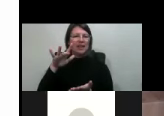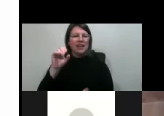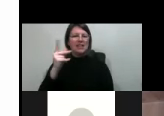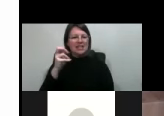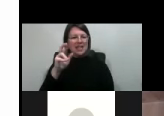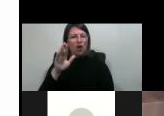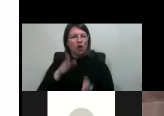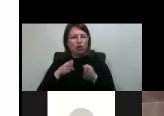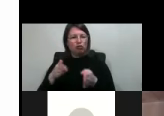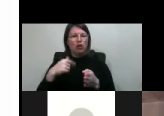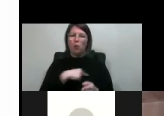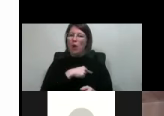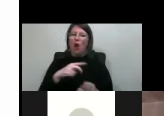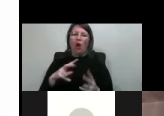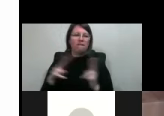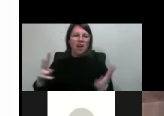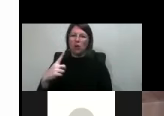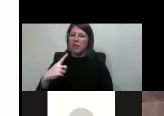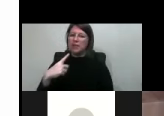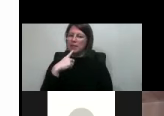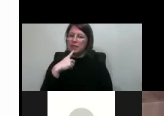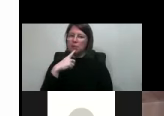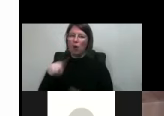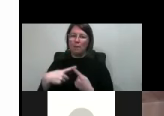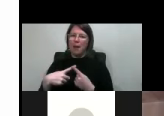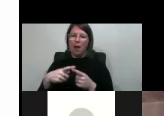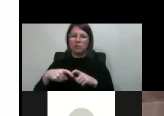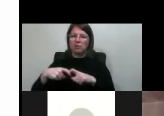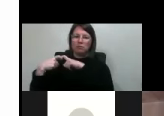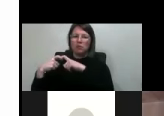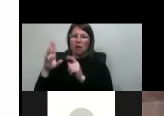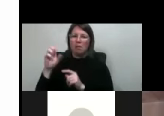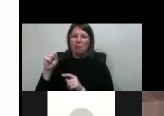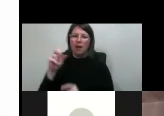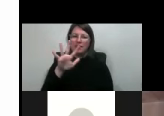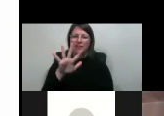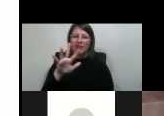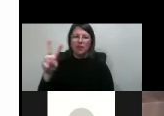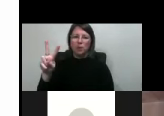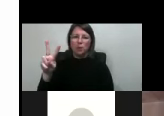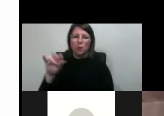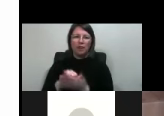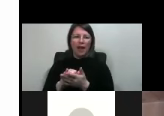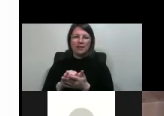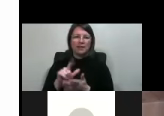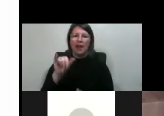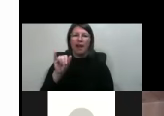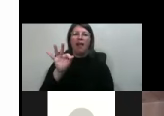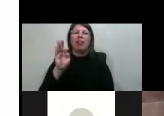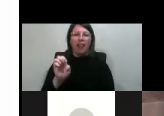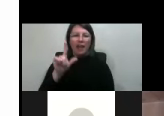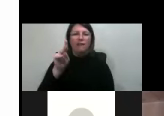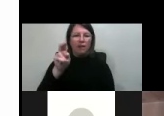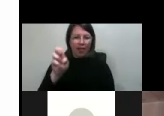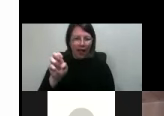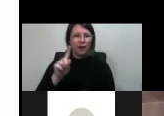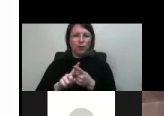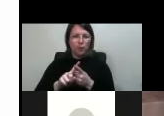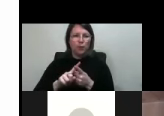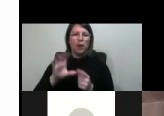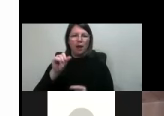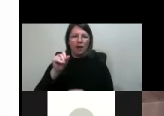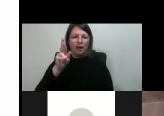are very disappointed about the suspension of Bus 52, which is a lifeline to the Carroll